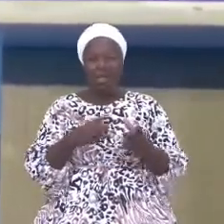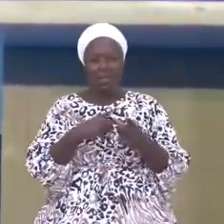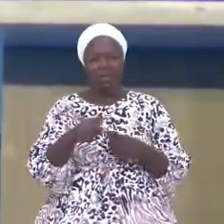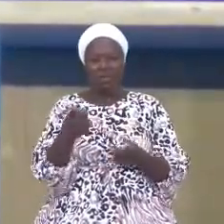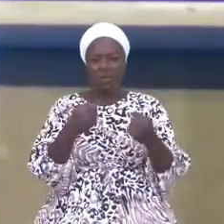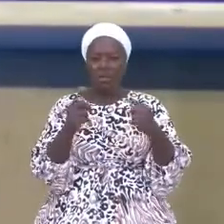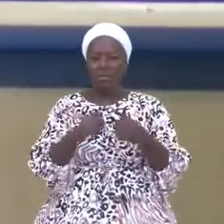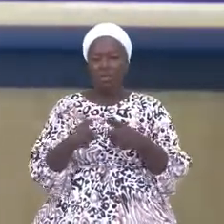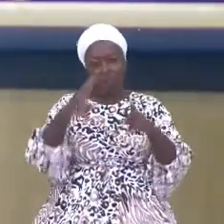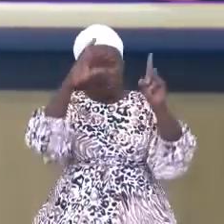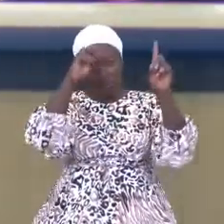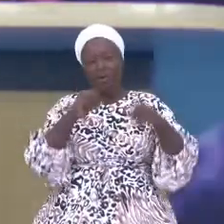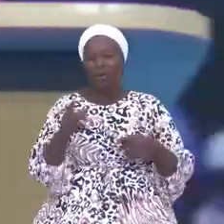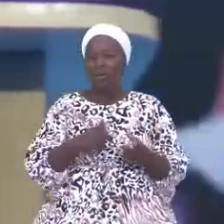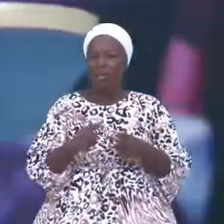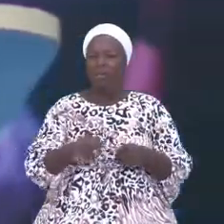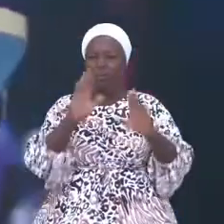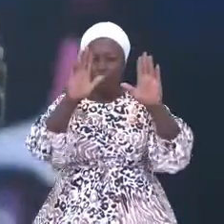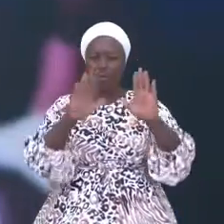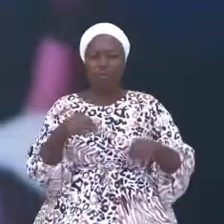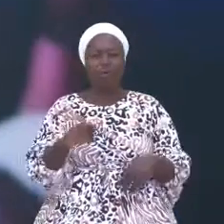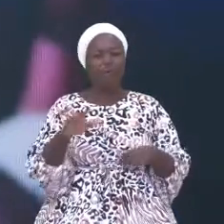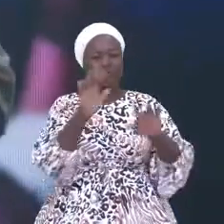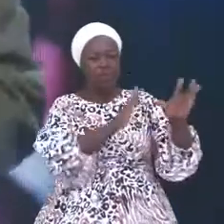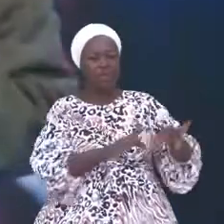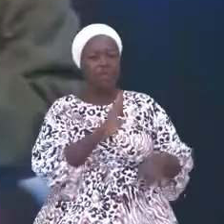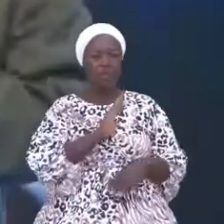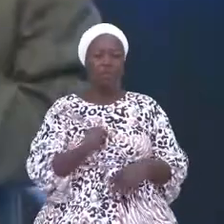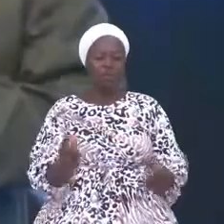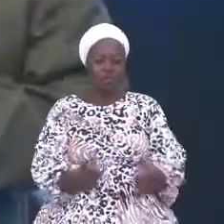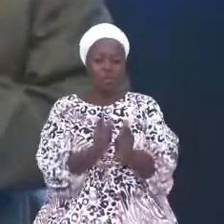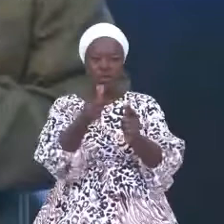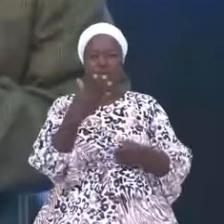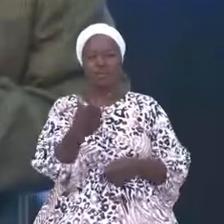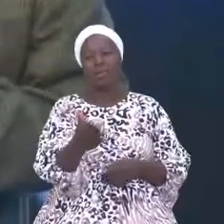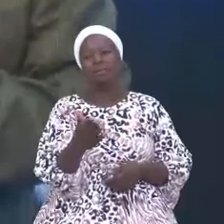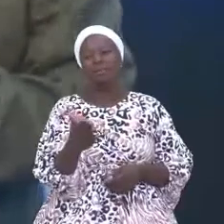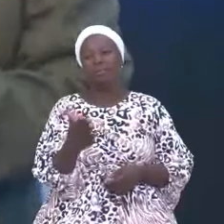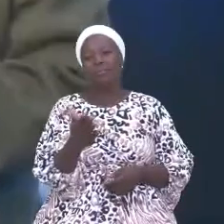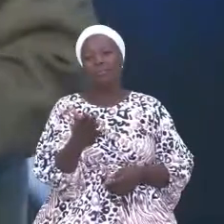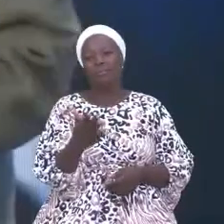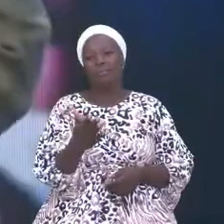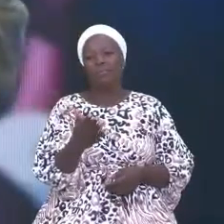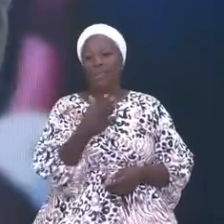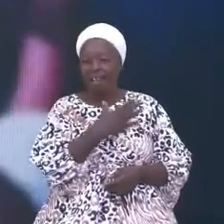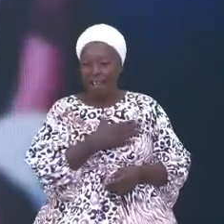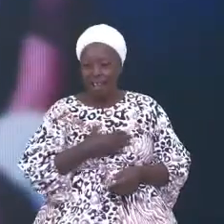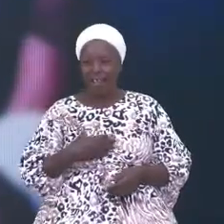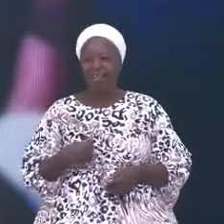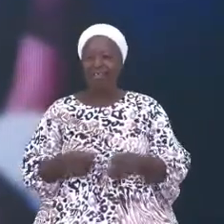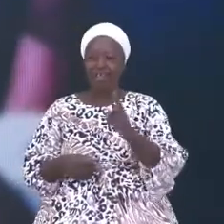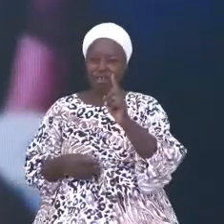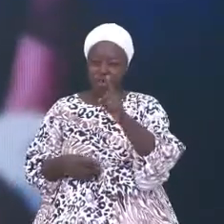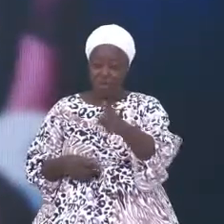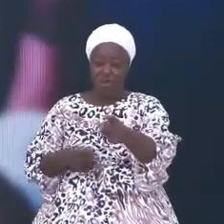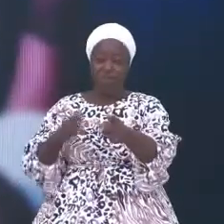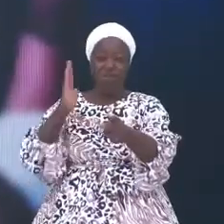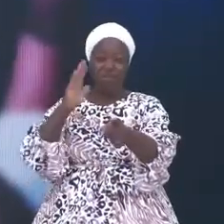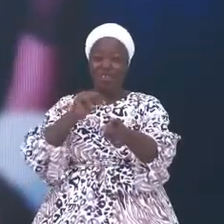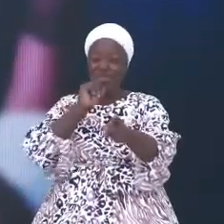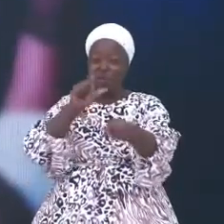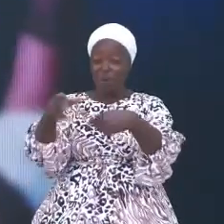to him, the miracle of mercy will meet you there. And you will not run